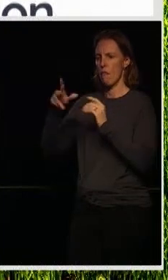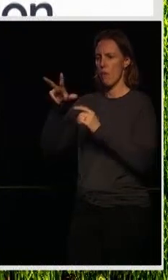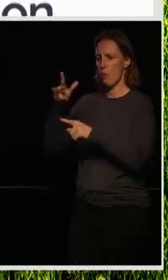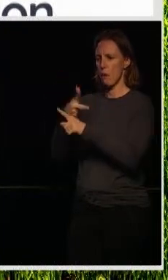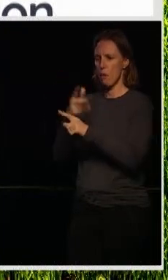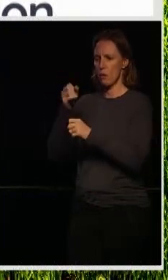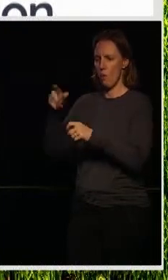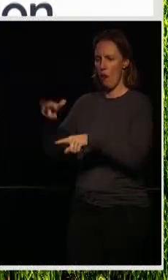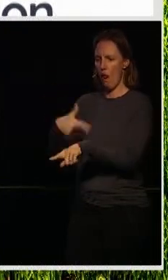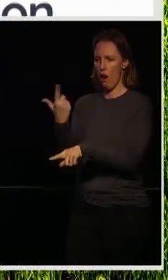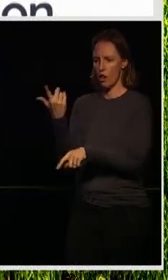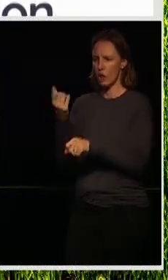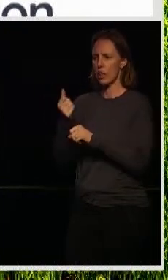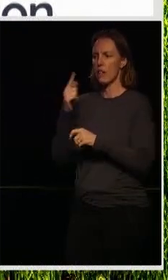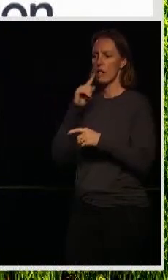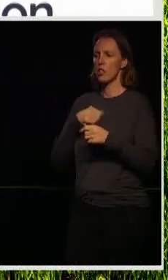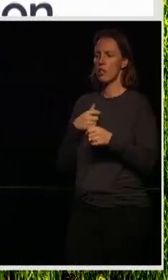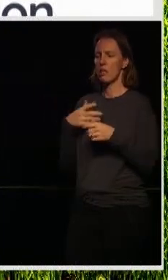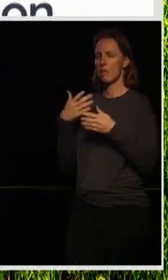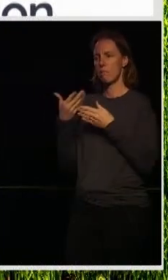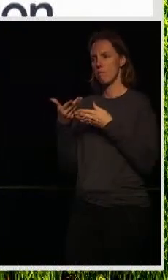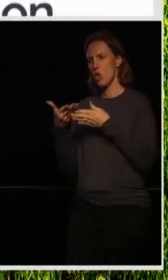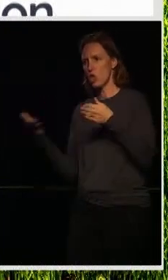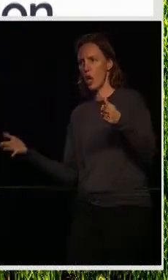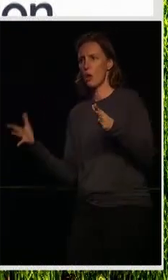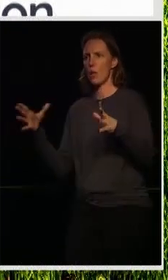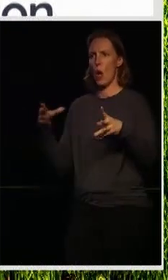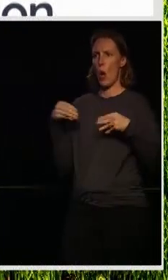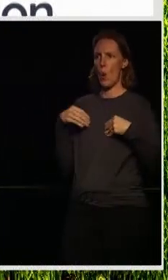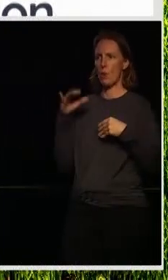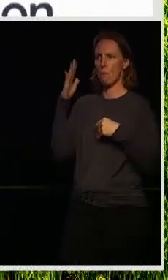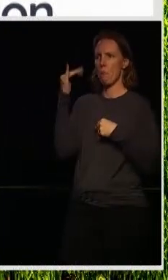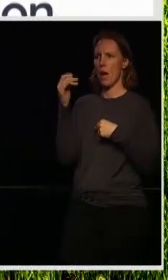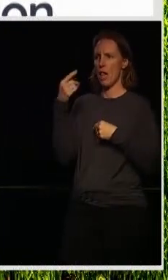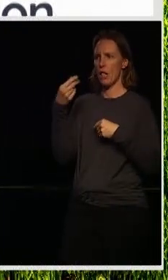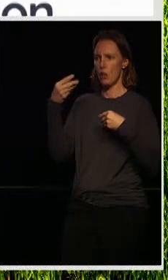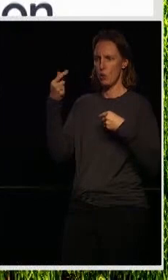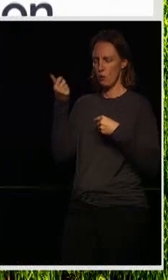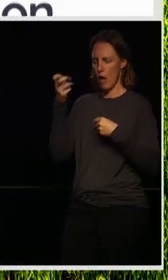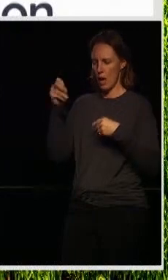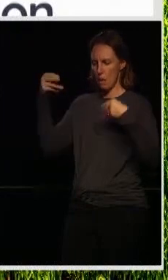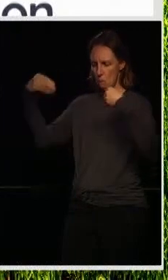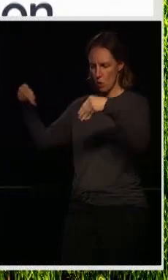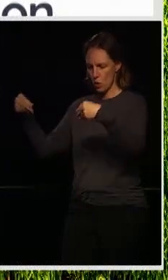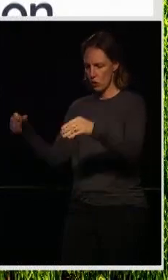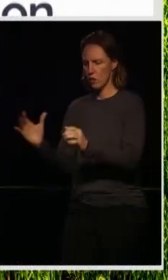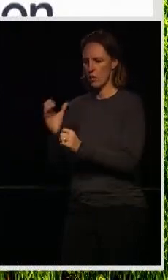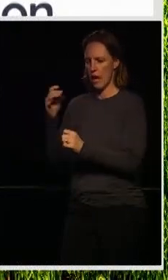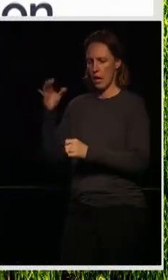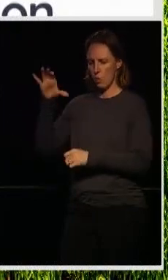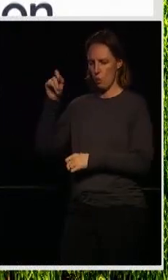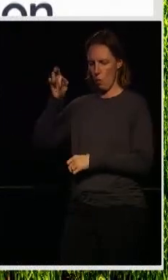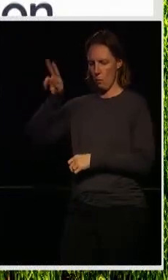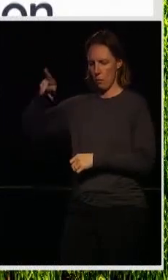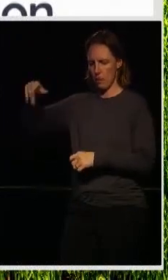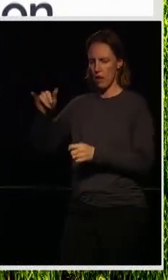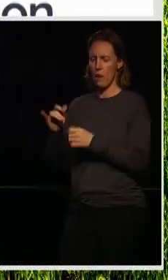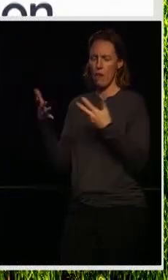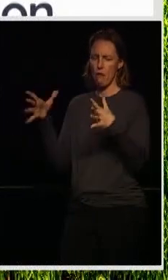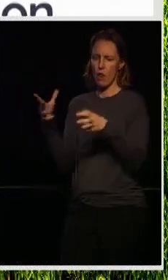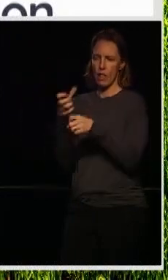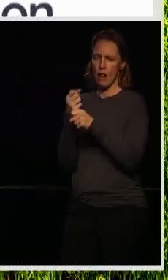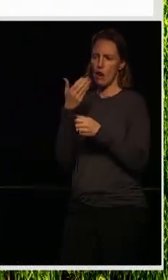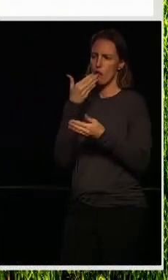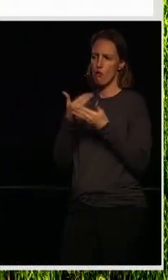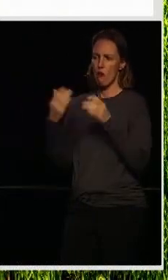longer. These are generally owned by grain merchants, cooperatives, and port operators, and we've already received great feedback from the ones that we've been